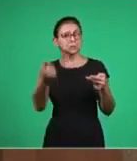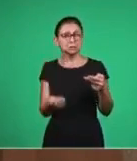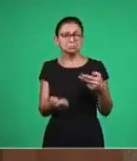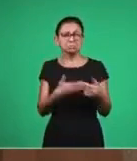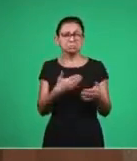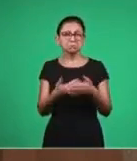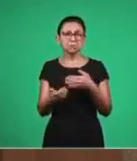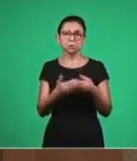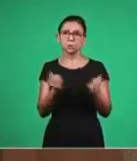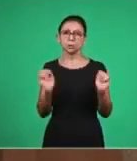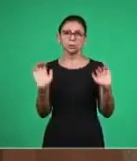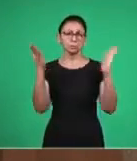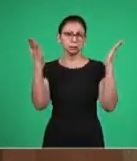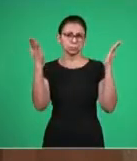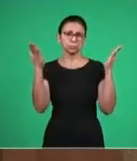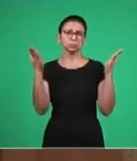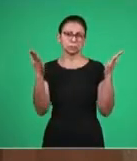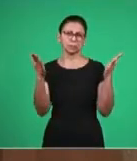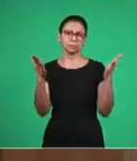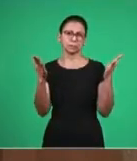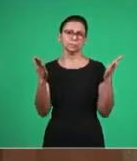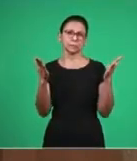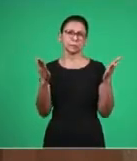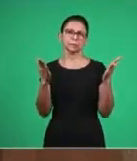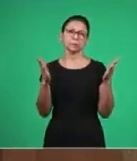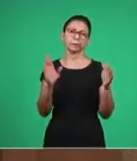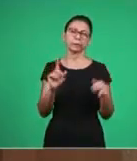maybe it be baptisms or Lord's Supper.